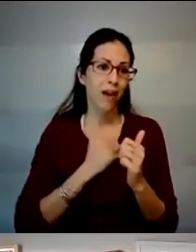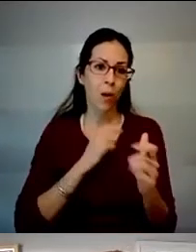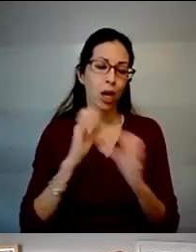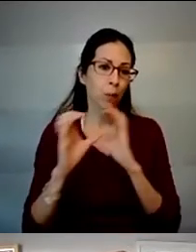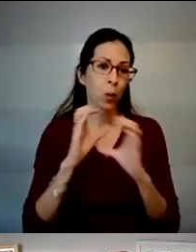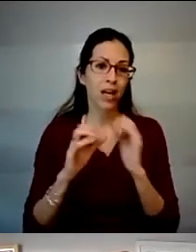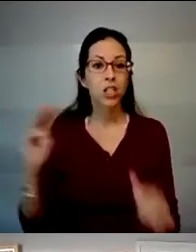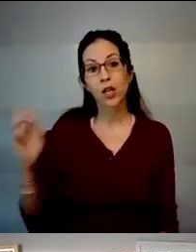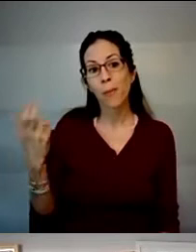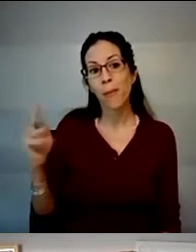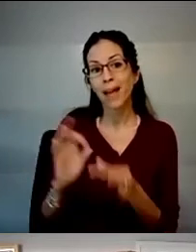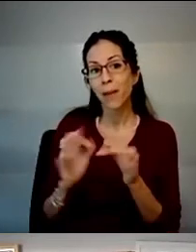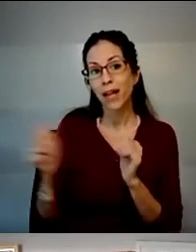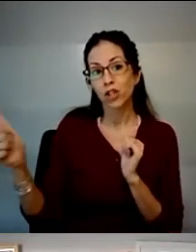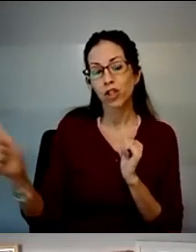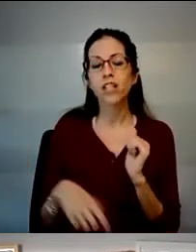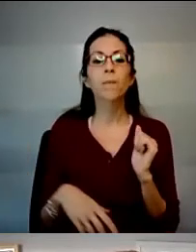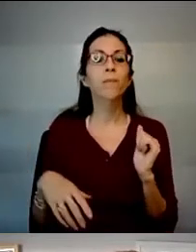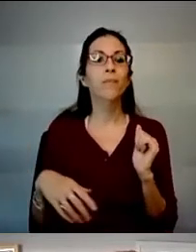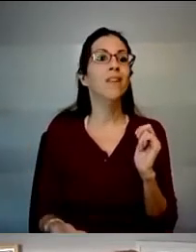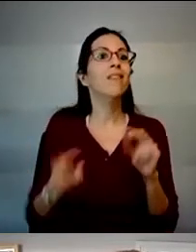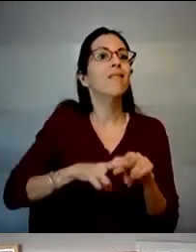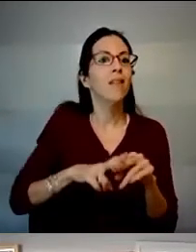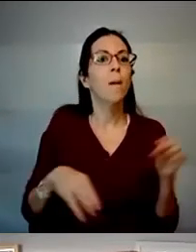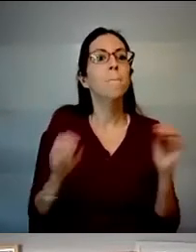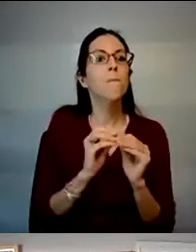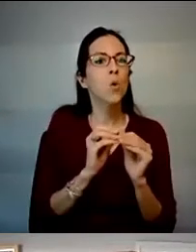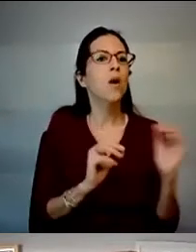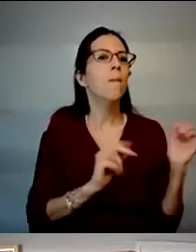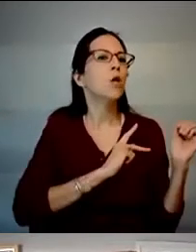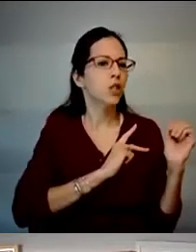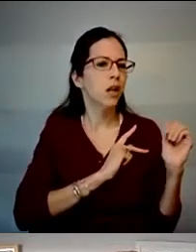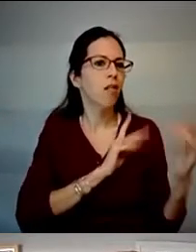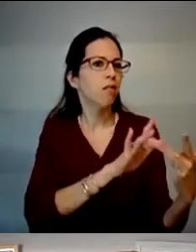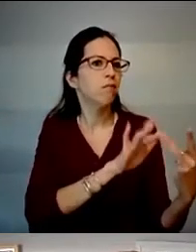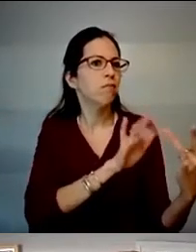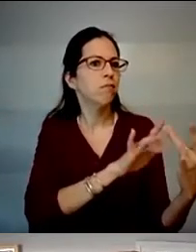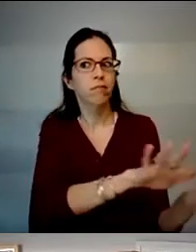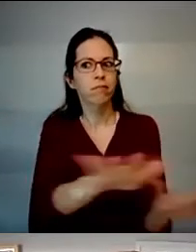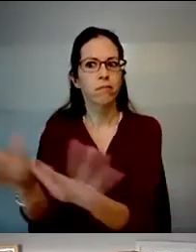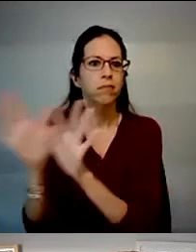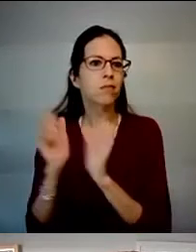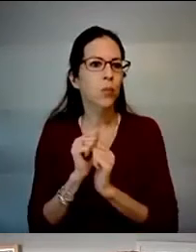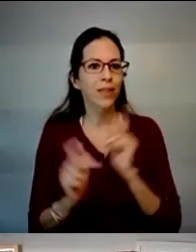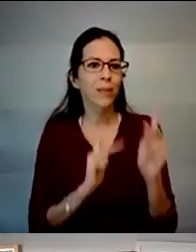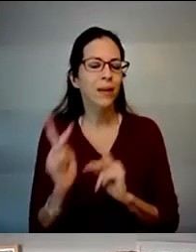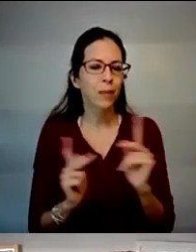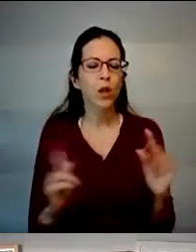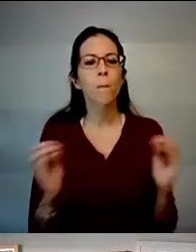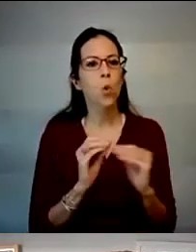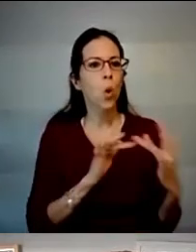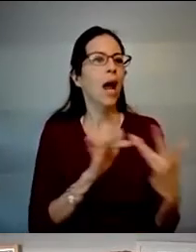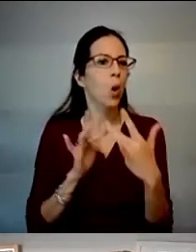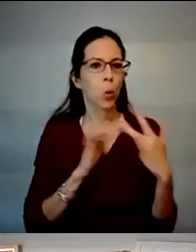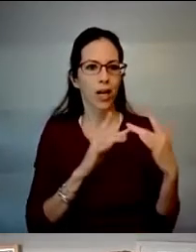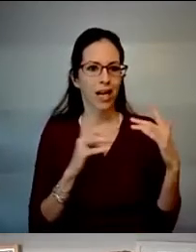far as upping those outreaches, if you will, to be there, to be available for the help, those people that are scared of what's